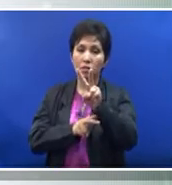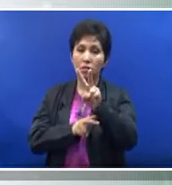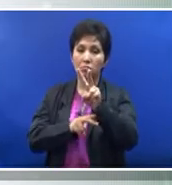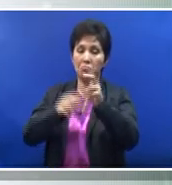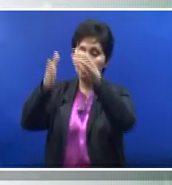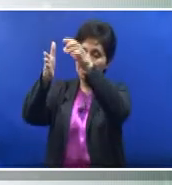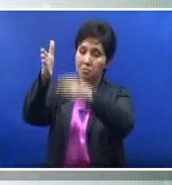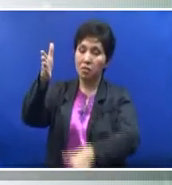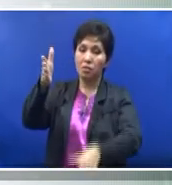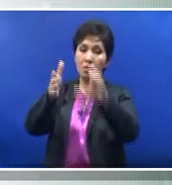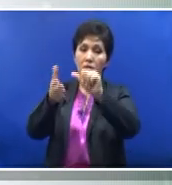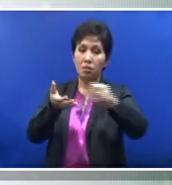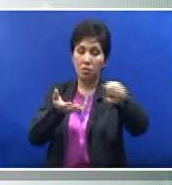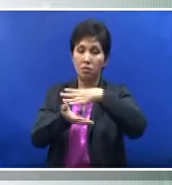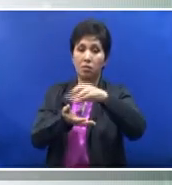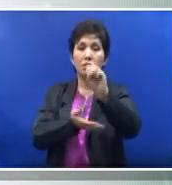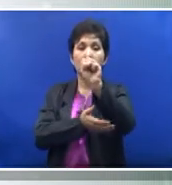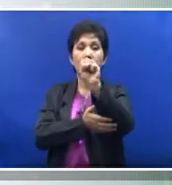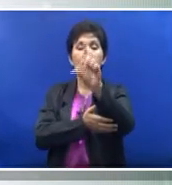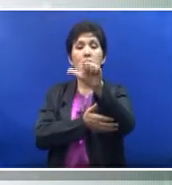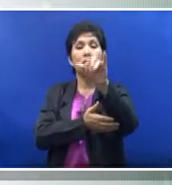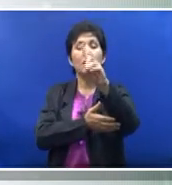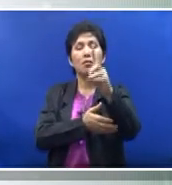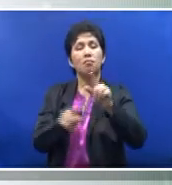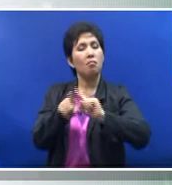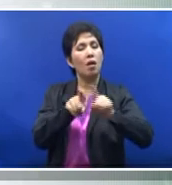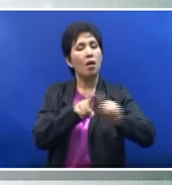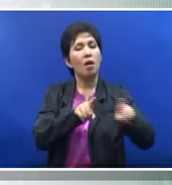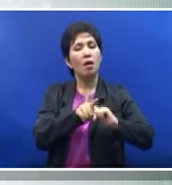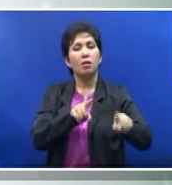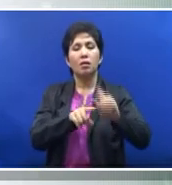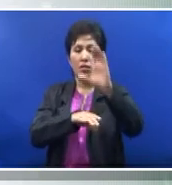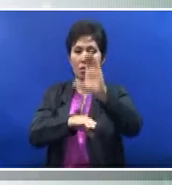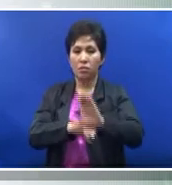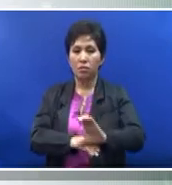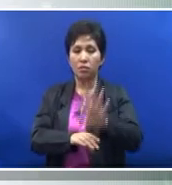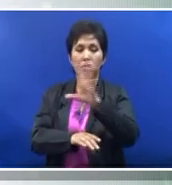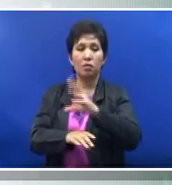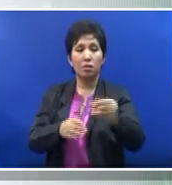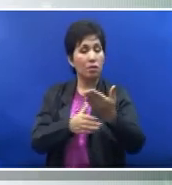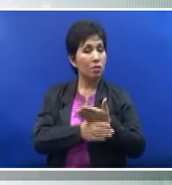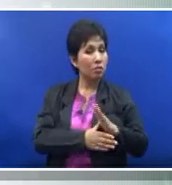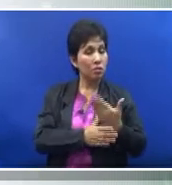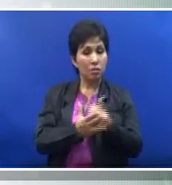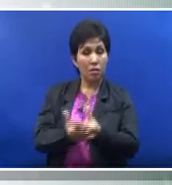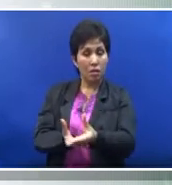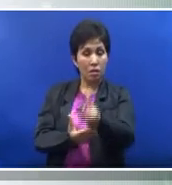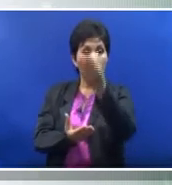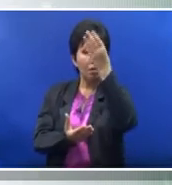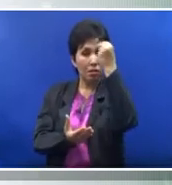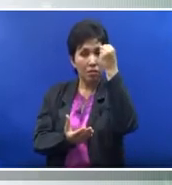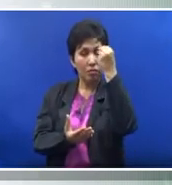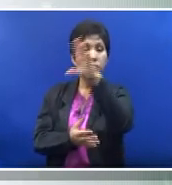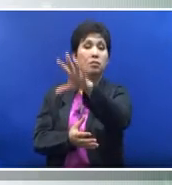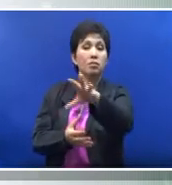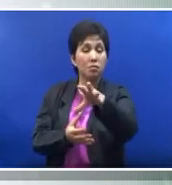slides, there are many characteristics of culture. Culture is shared, okay, it is learned, it is taken